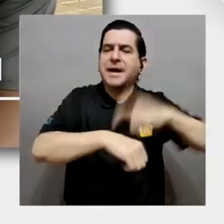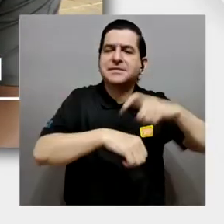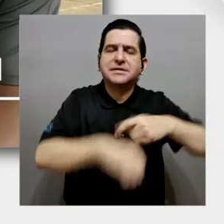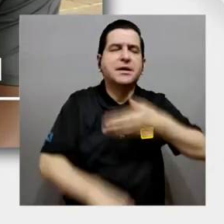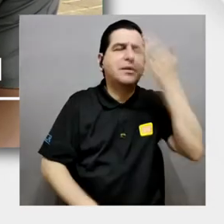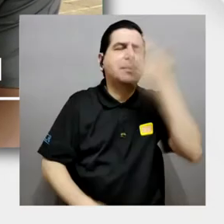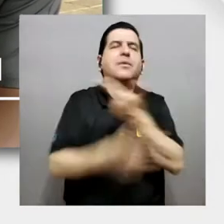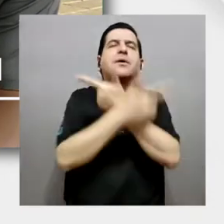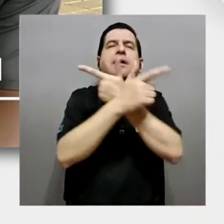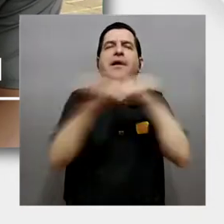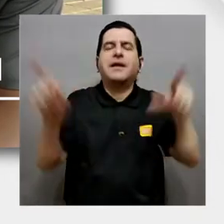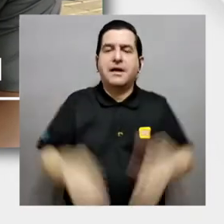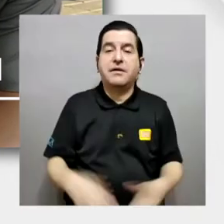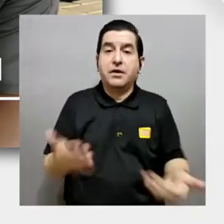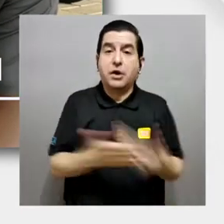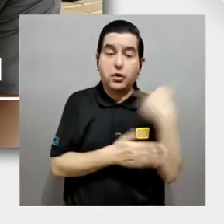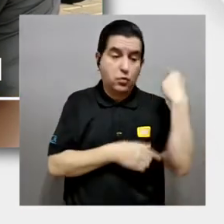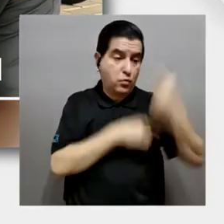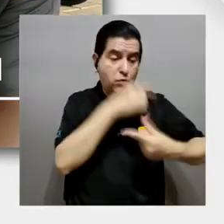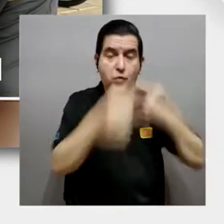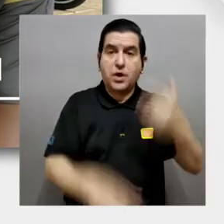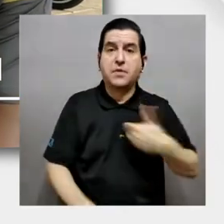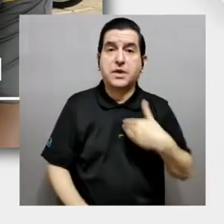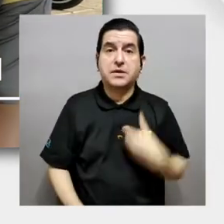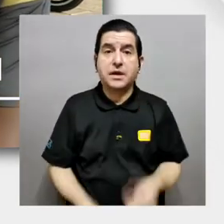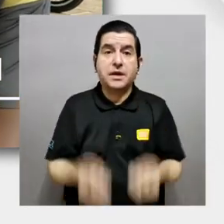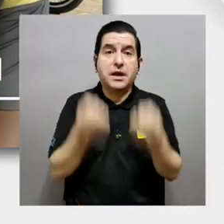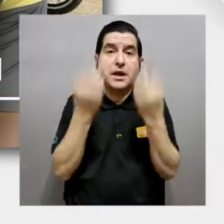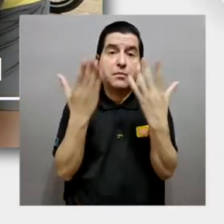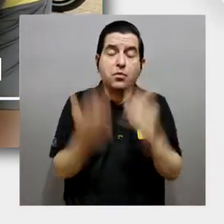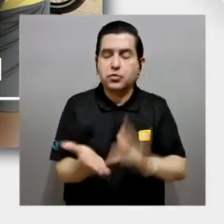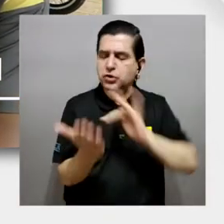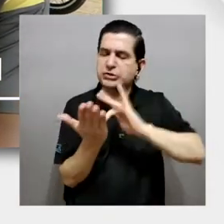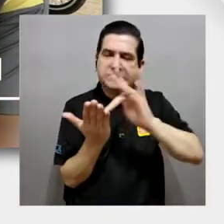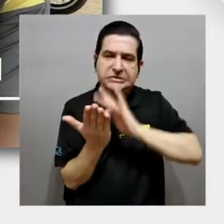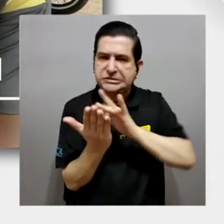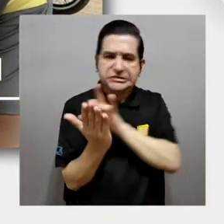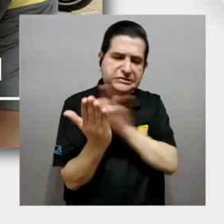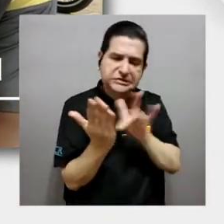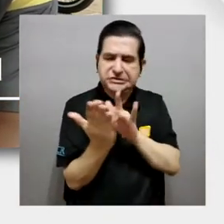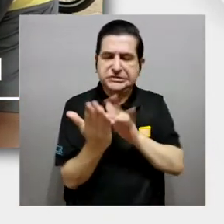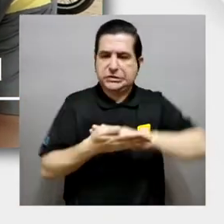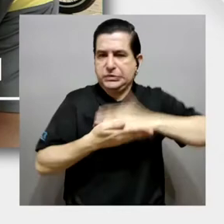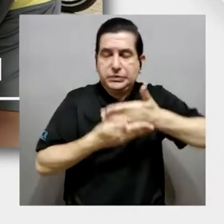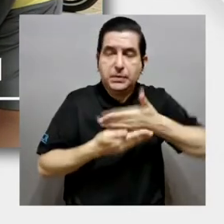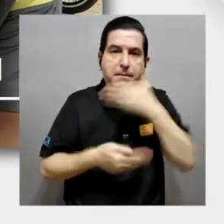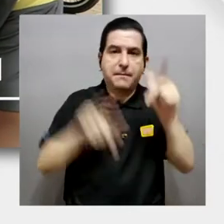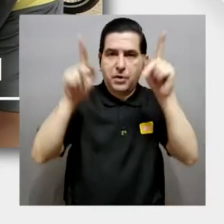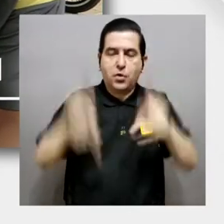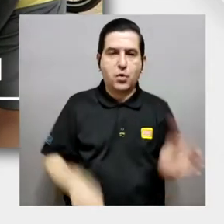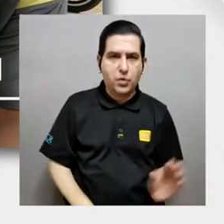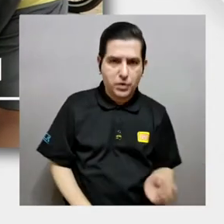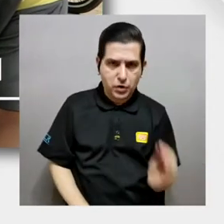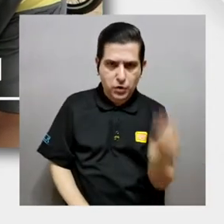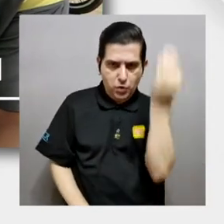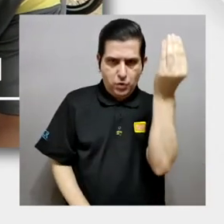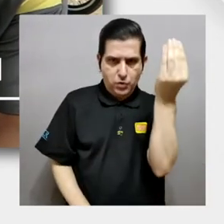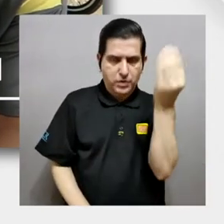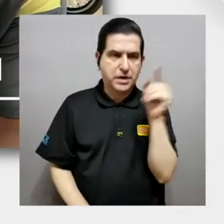best share with the young generation, especially spend more time